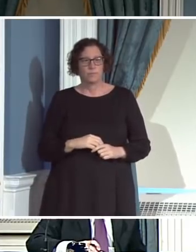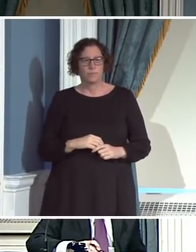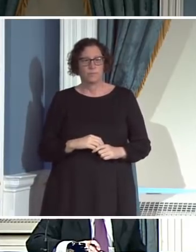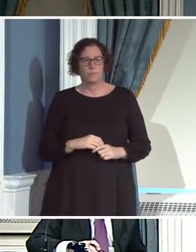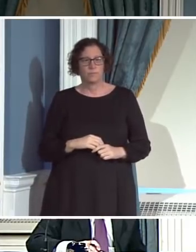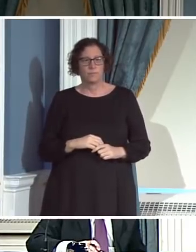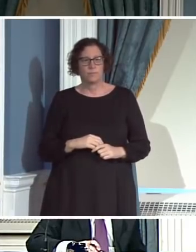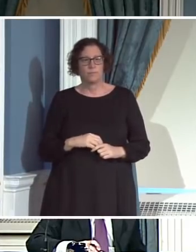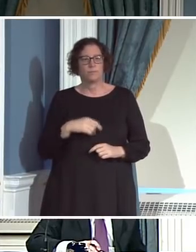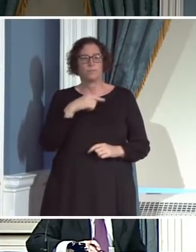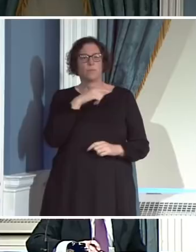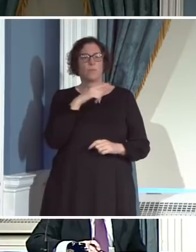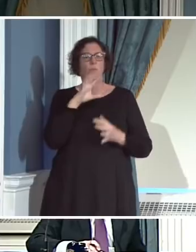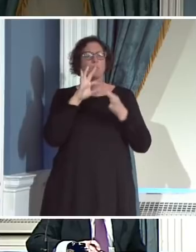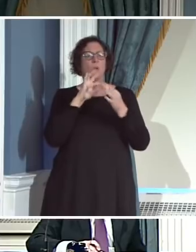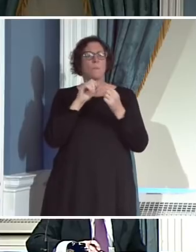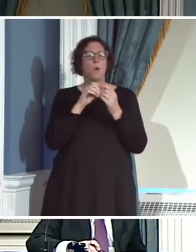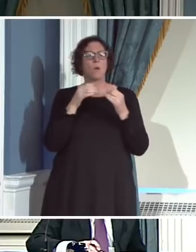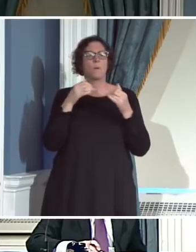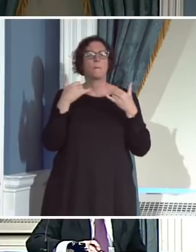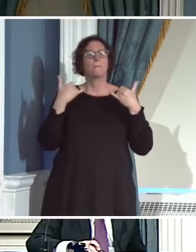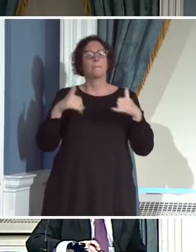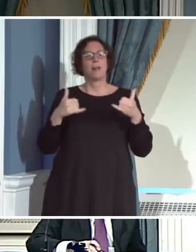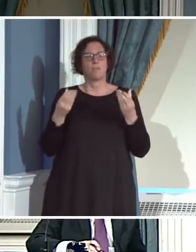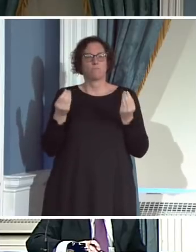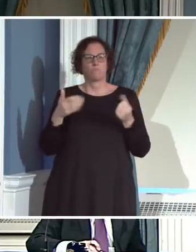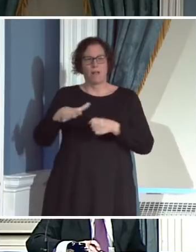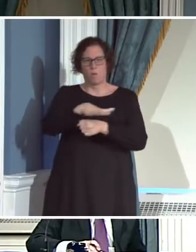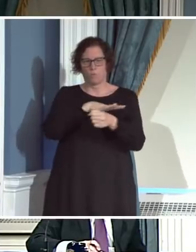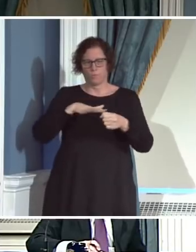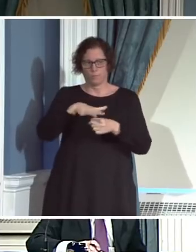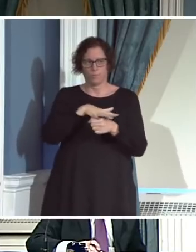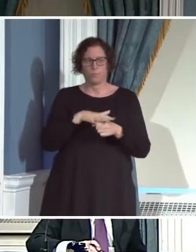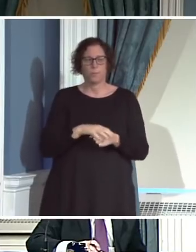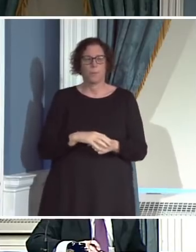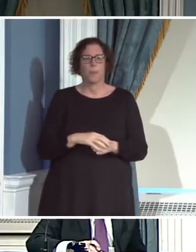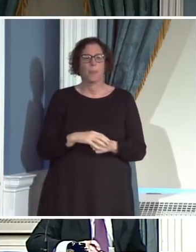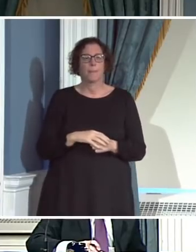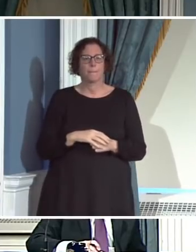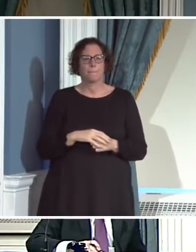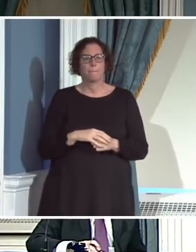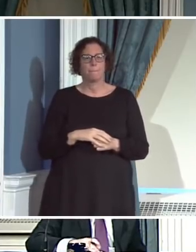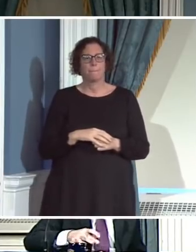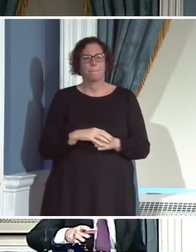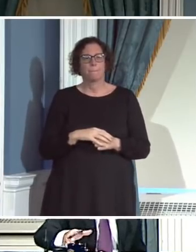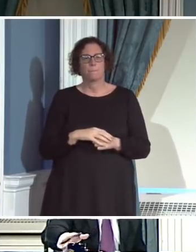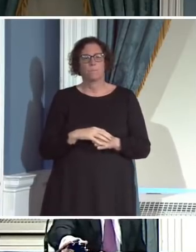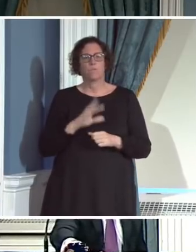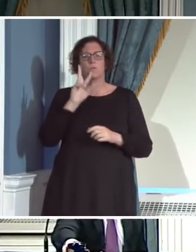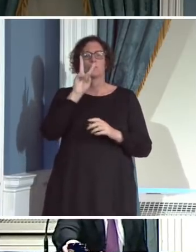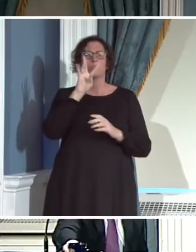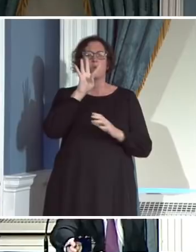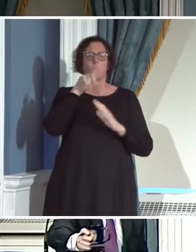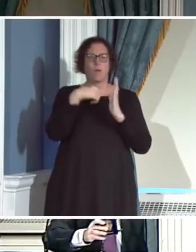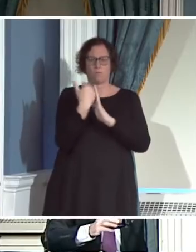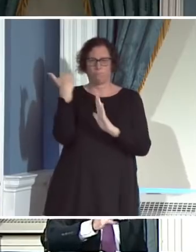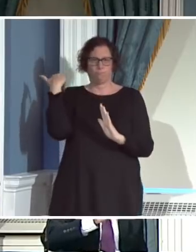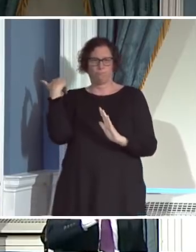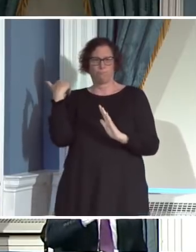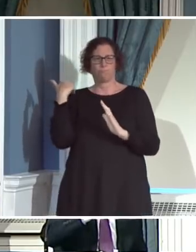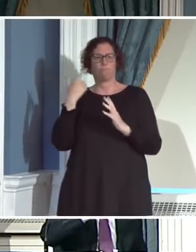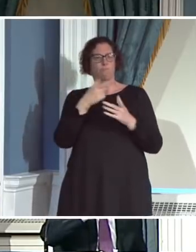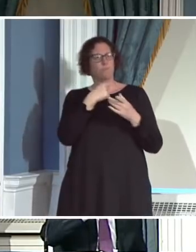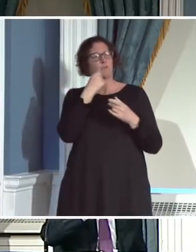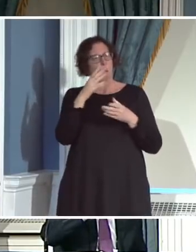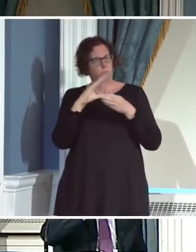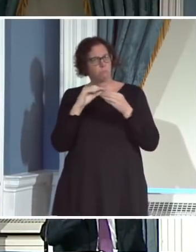playgrounds, 24 hours ago, a little over 24 hours ago, you said that there was largely compliance in terms of social